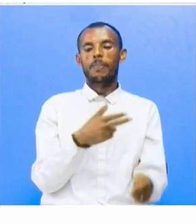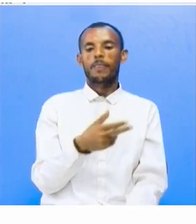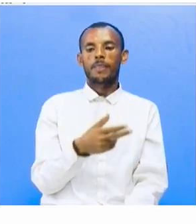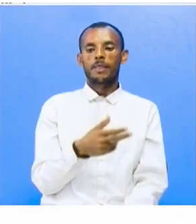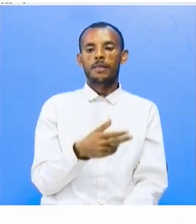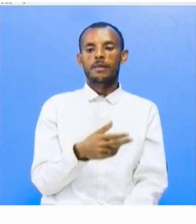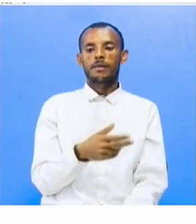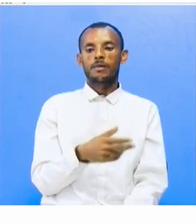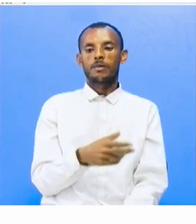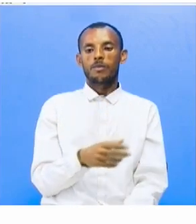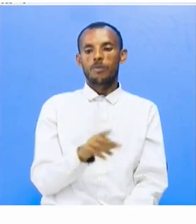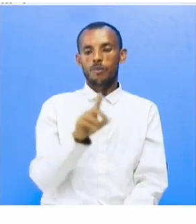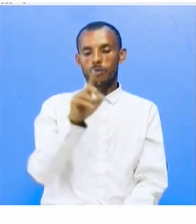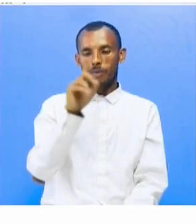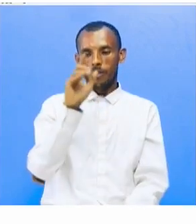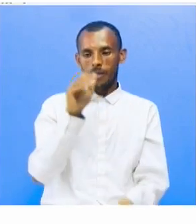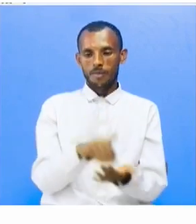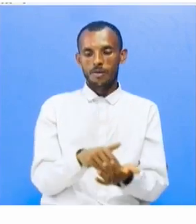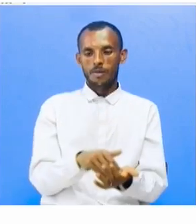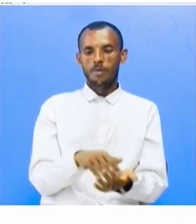times